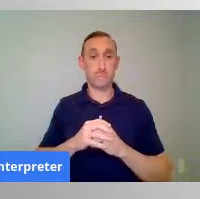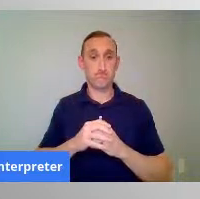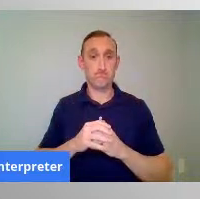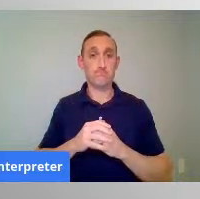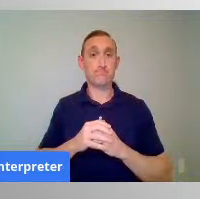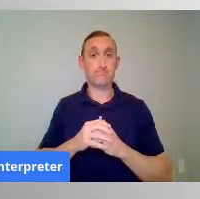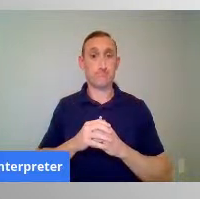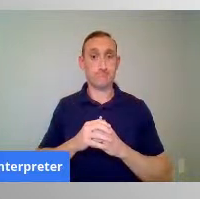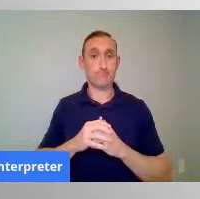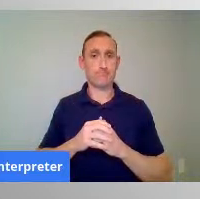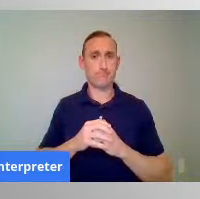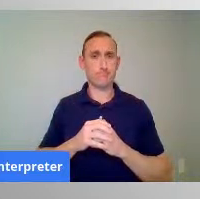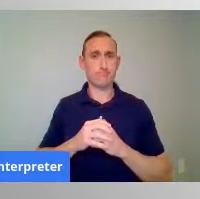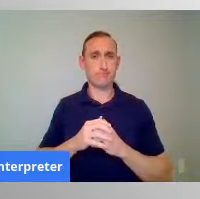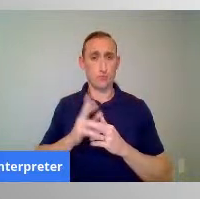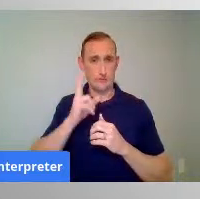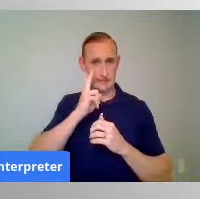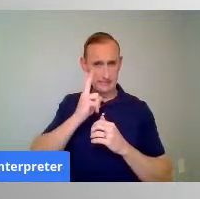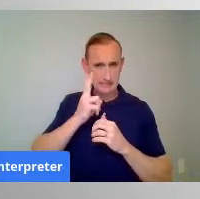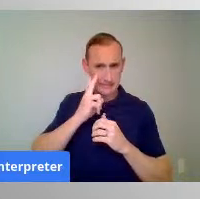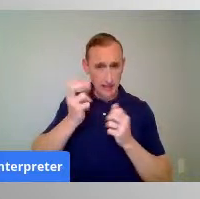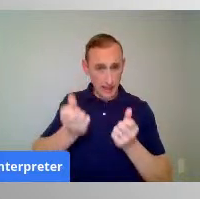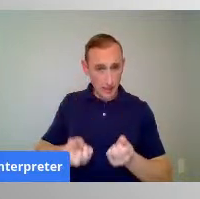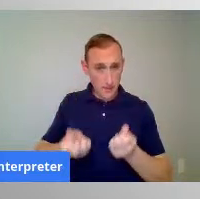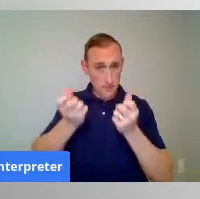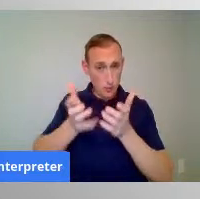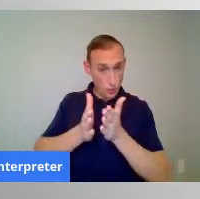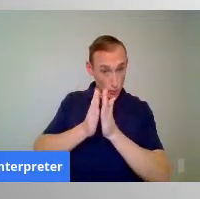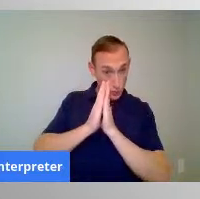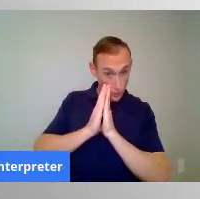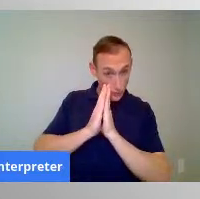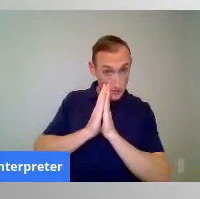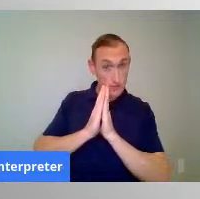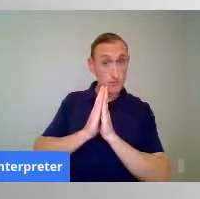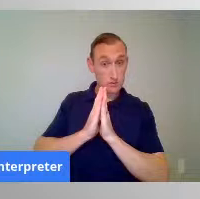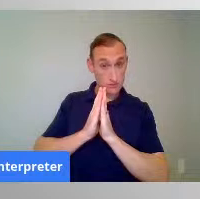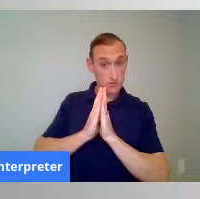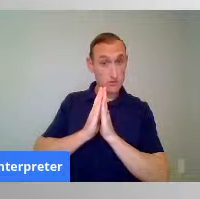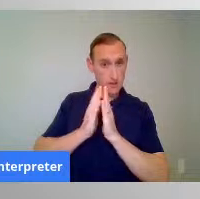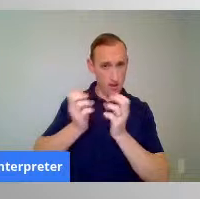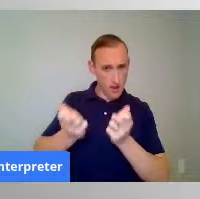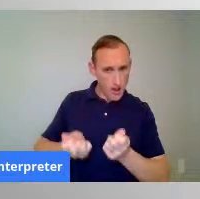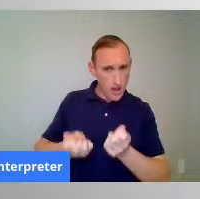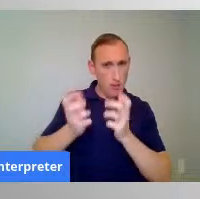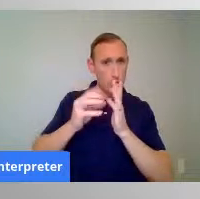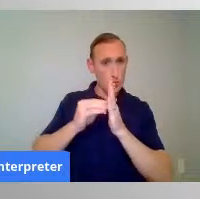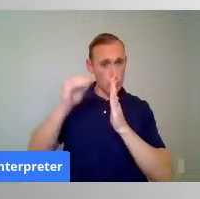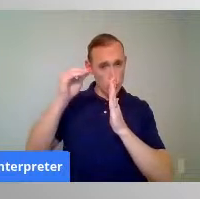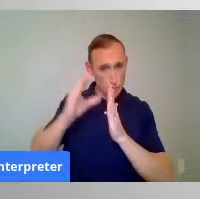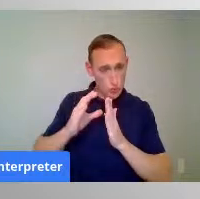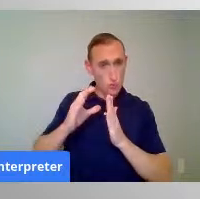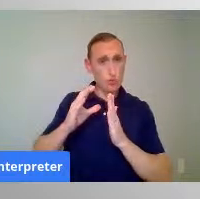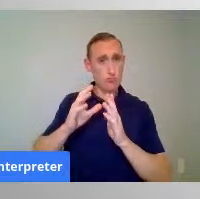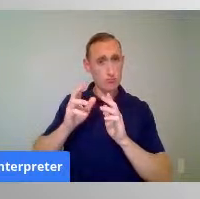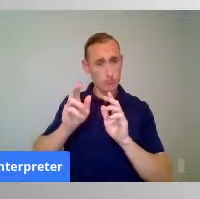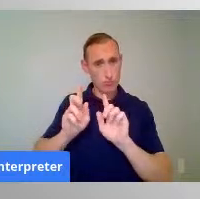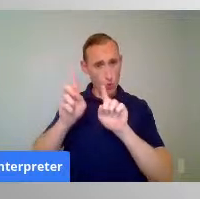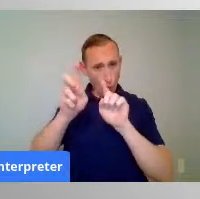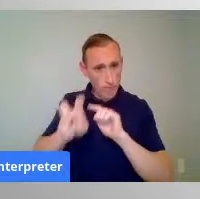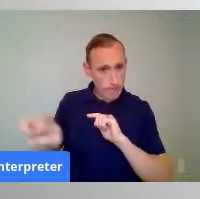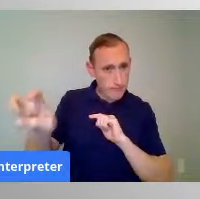So you can see the number of requests and the students that we serve on field trips coming out to our parks. Most of